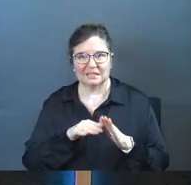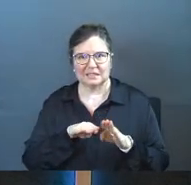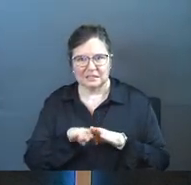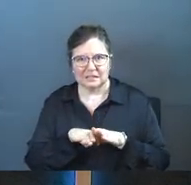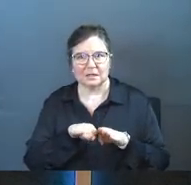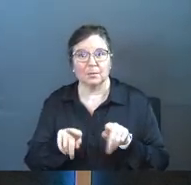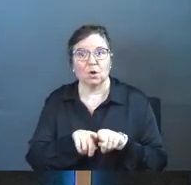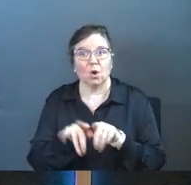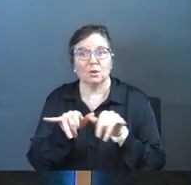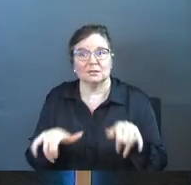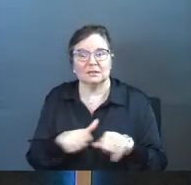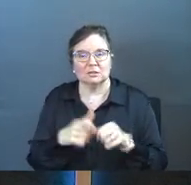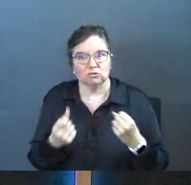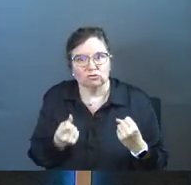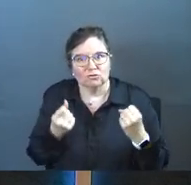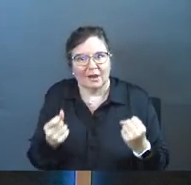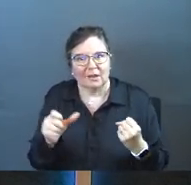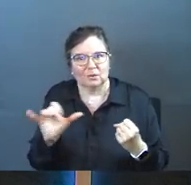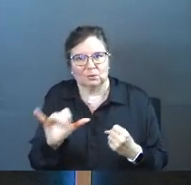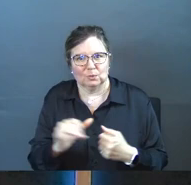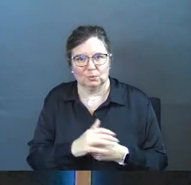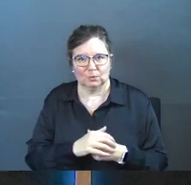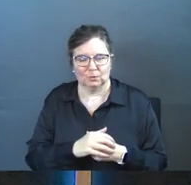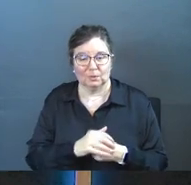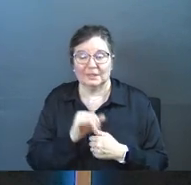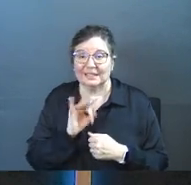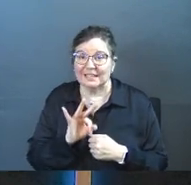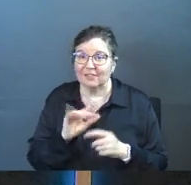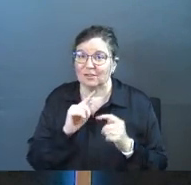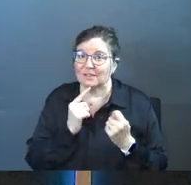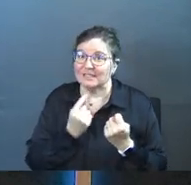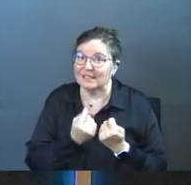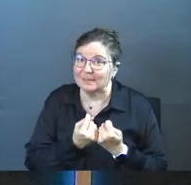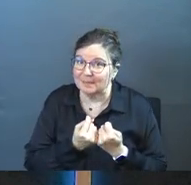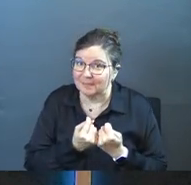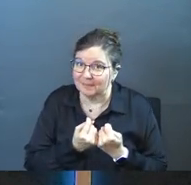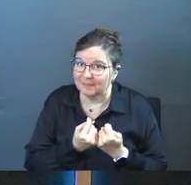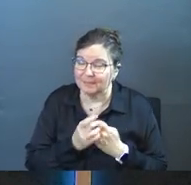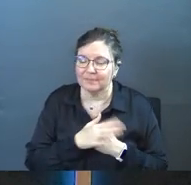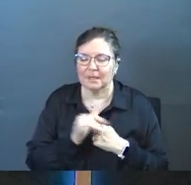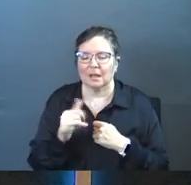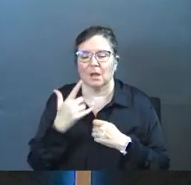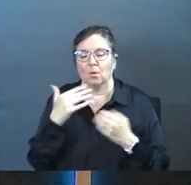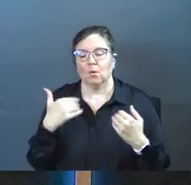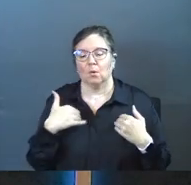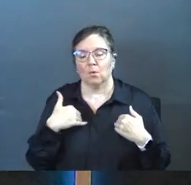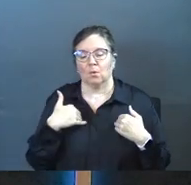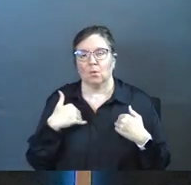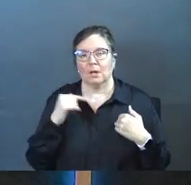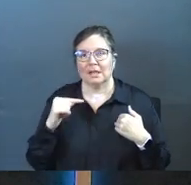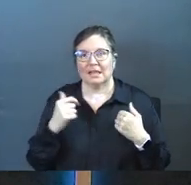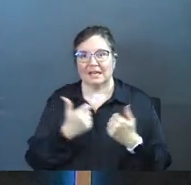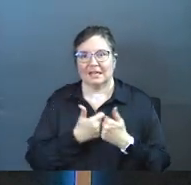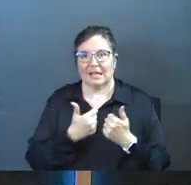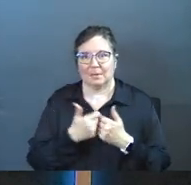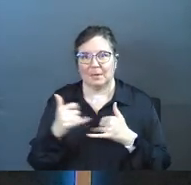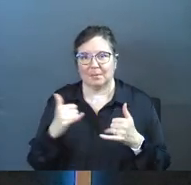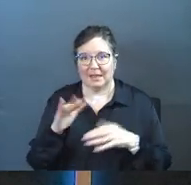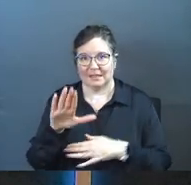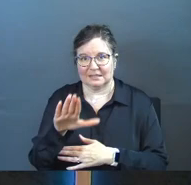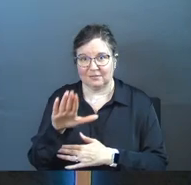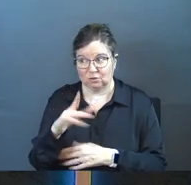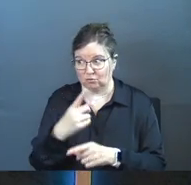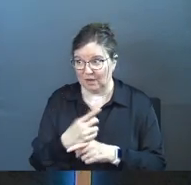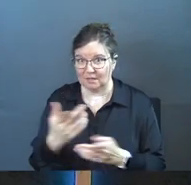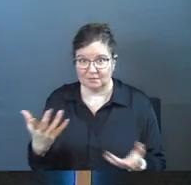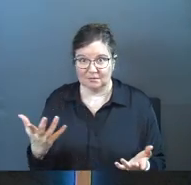but it also is a source of strength if you're a team. Like we got a little game being played this